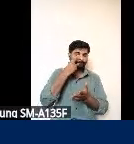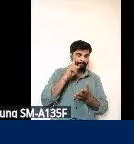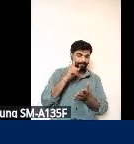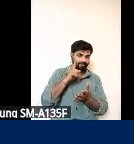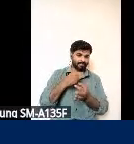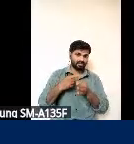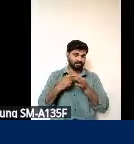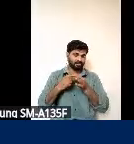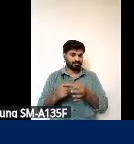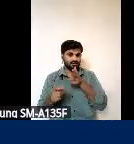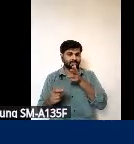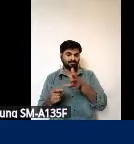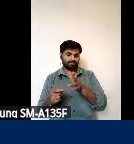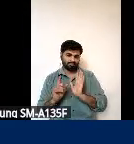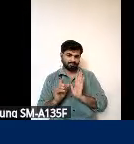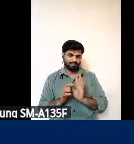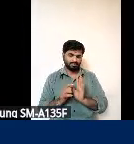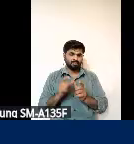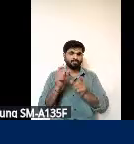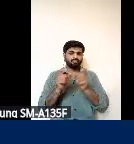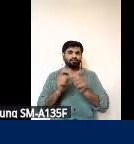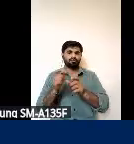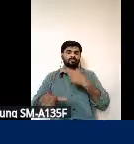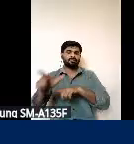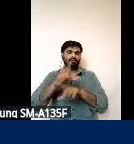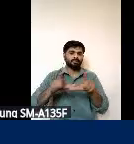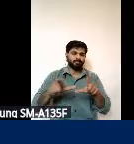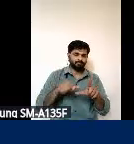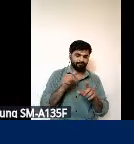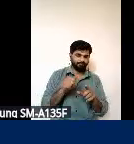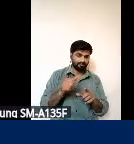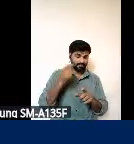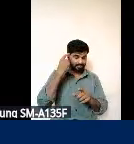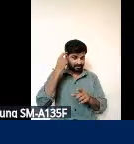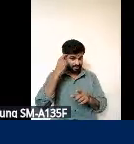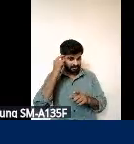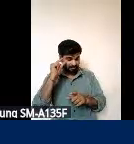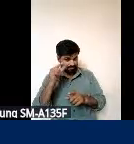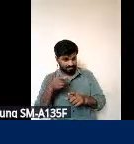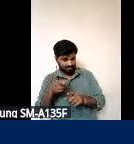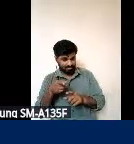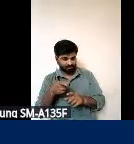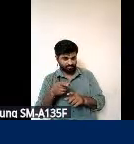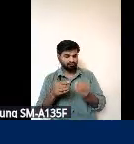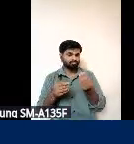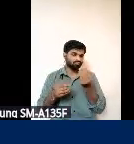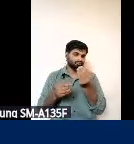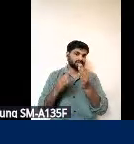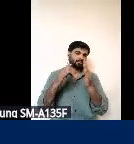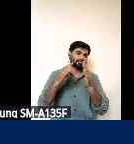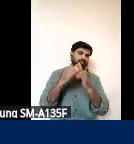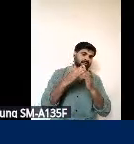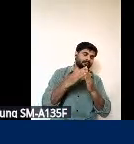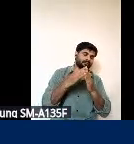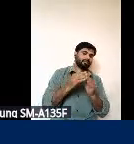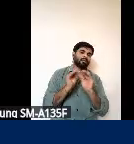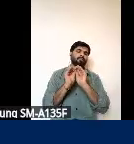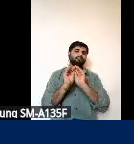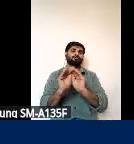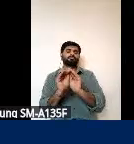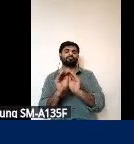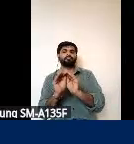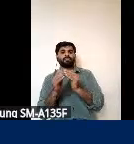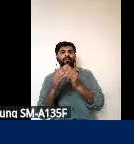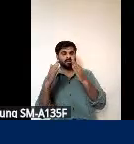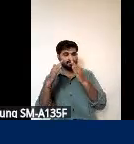People languishing in the mental sort of or some house supportive house system, they are also not allowed to answer